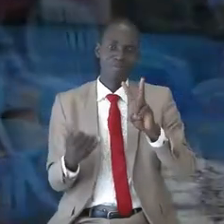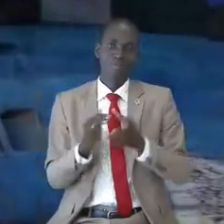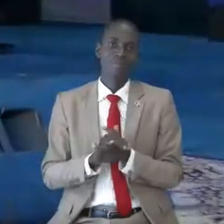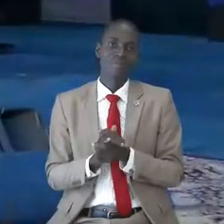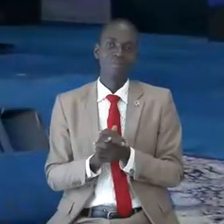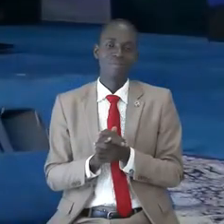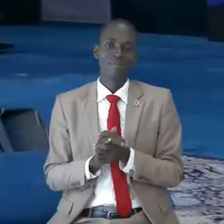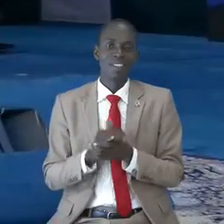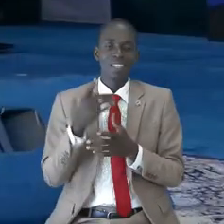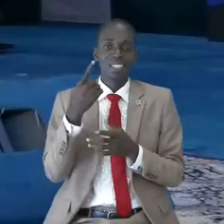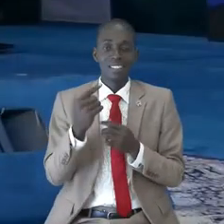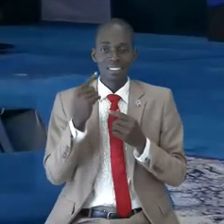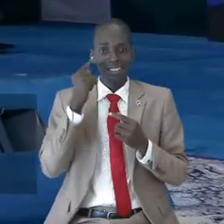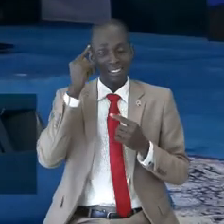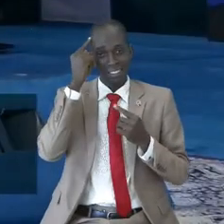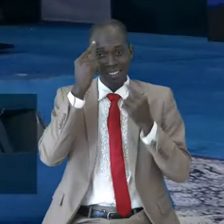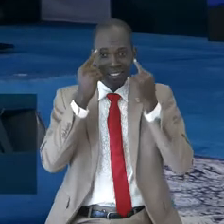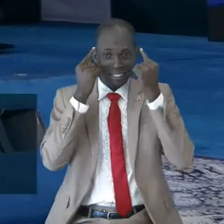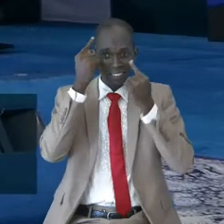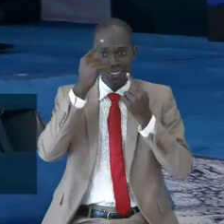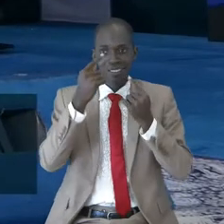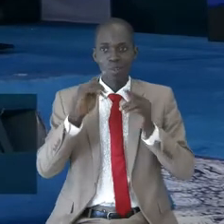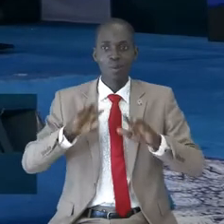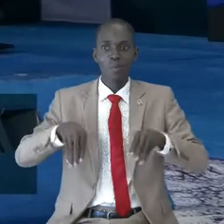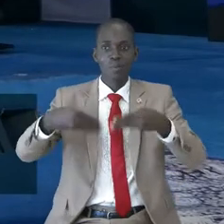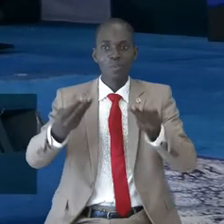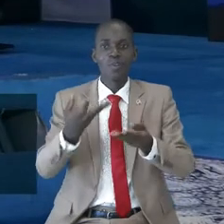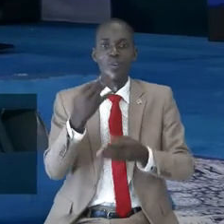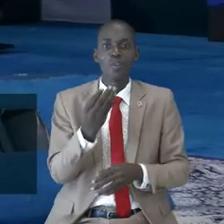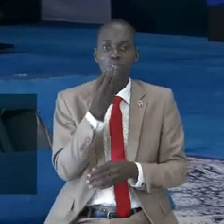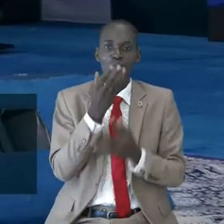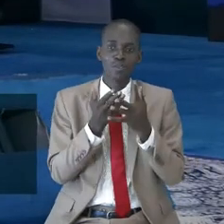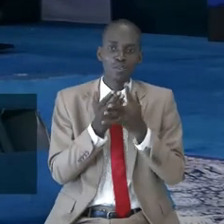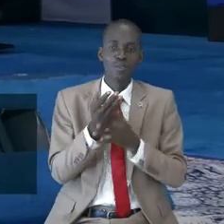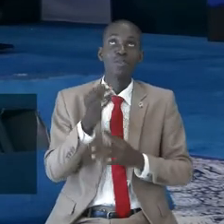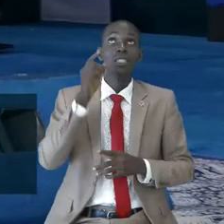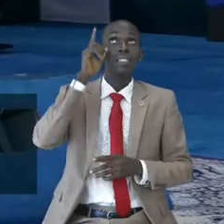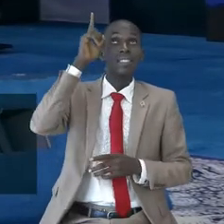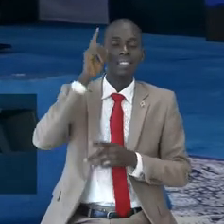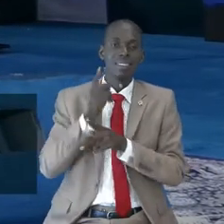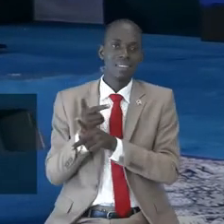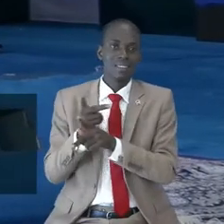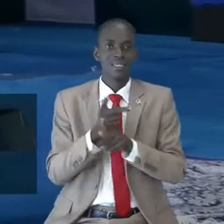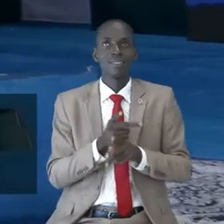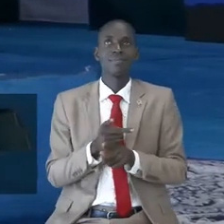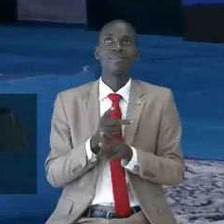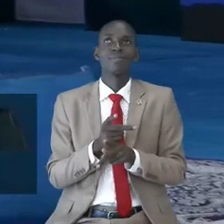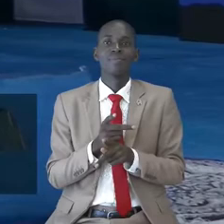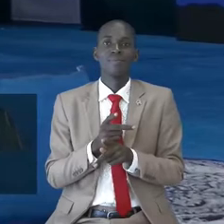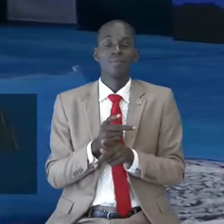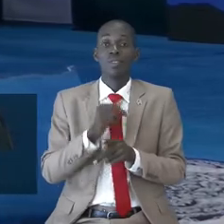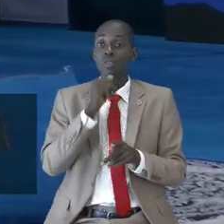the considerate provision of food through his care. He didn't